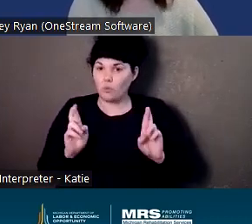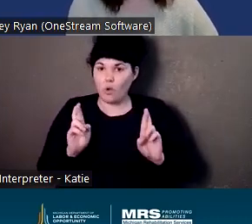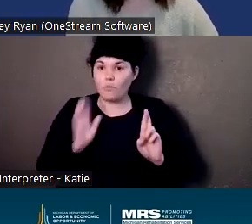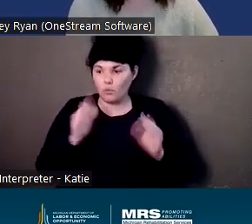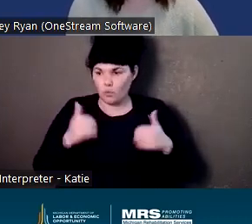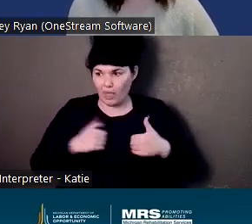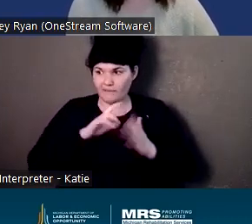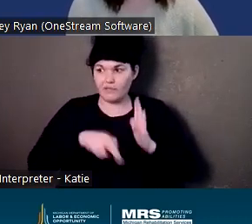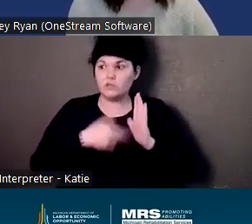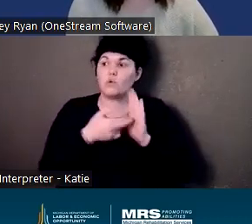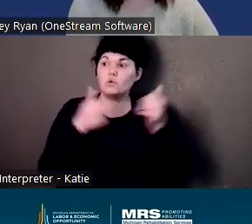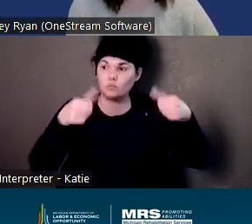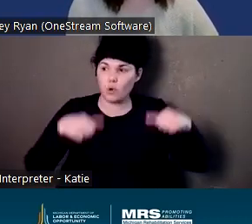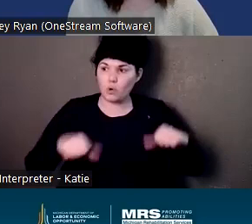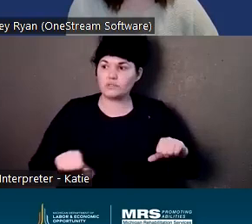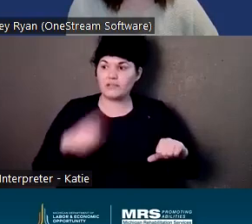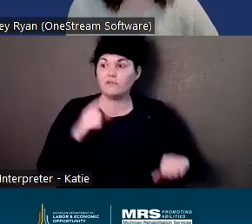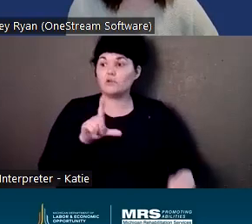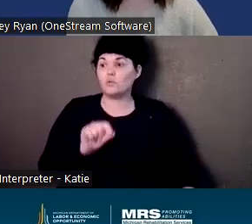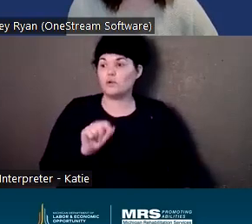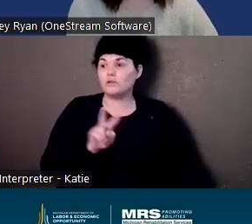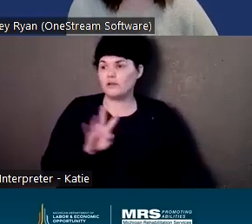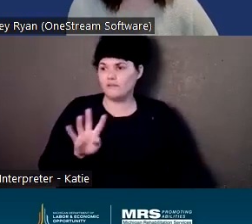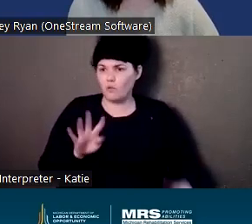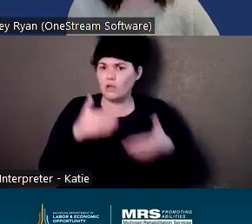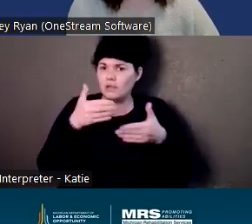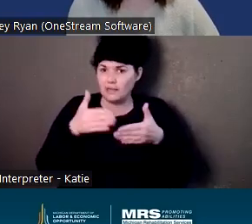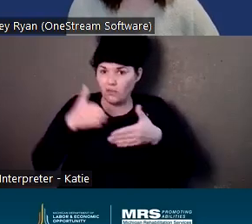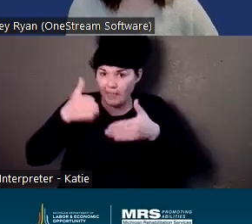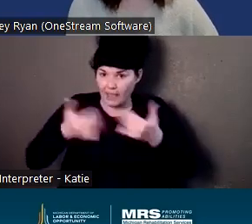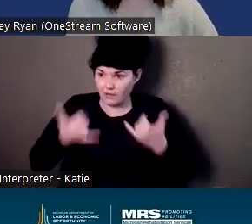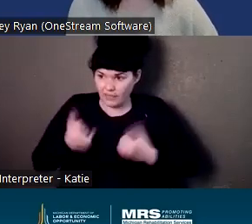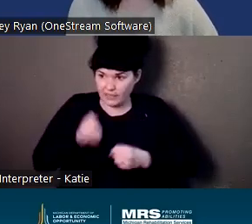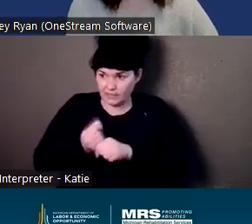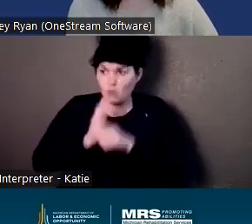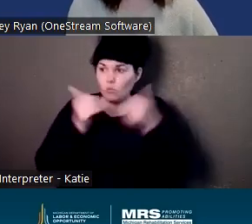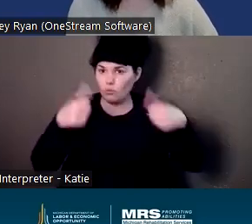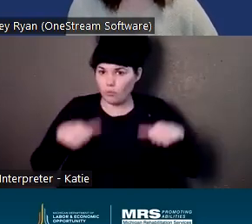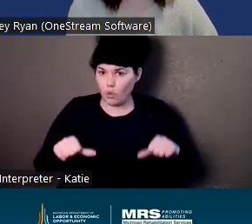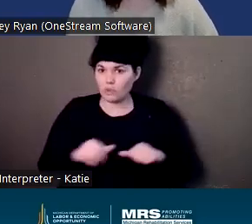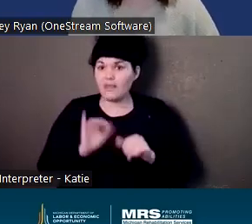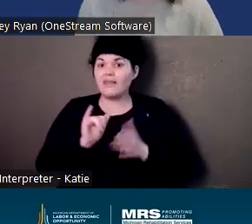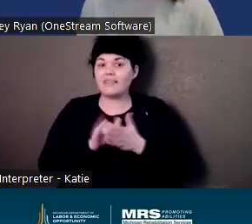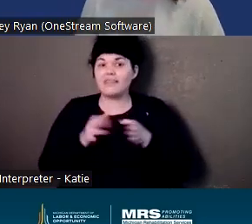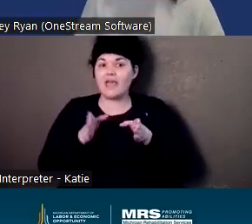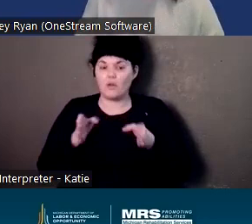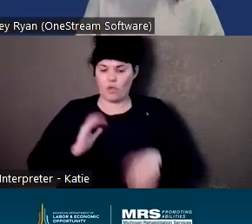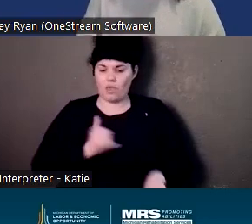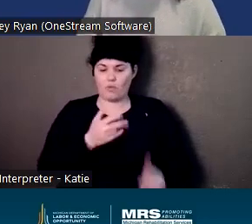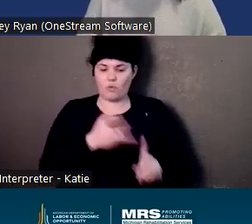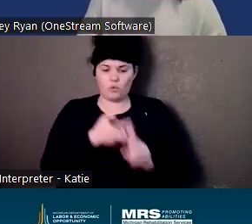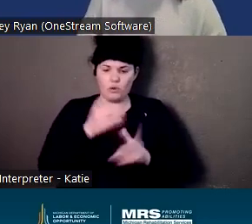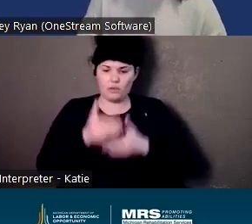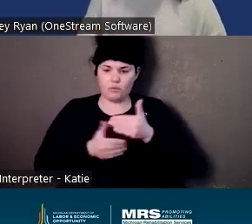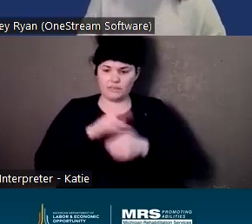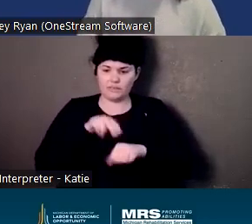posted closer for 2024, closer to the end of this year. And so that way our recruiting process, again, typically